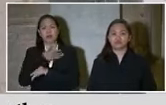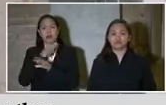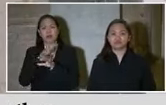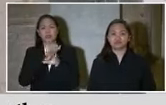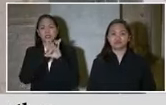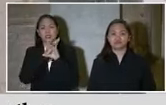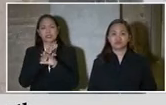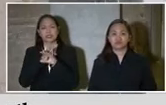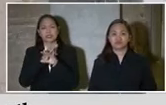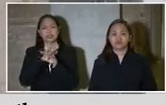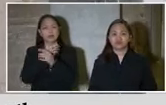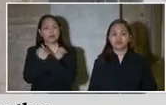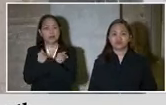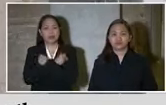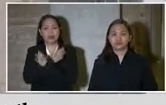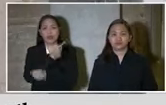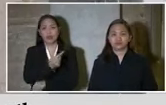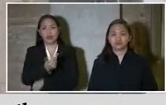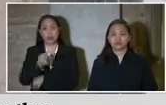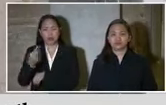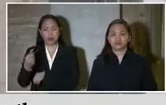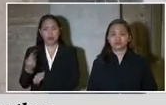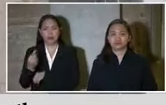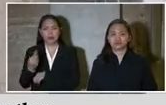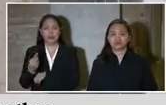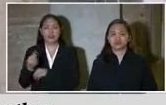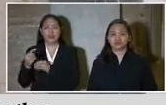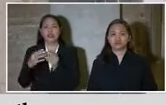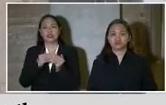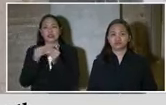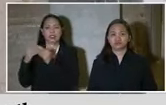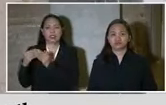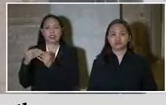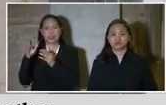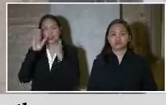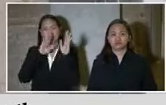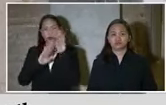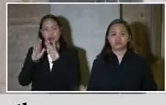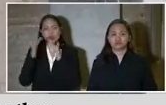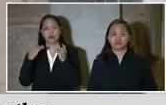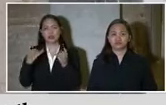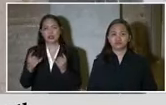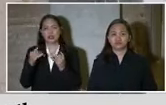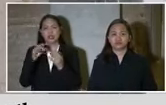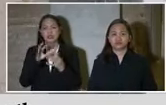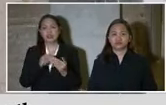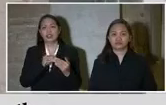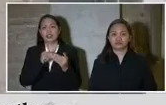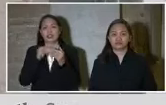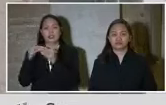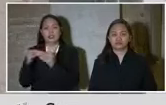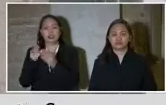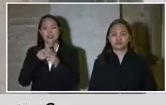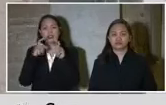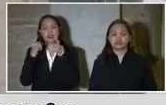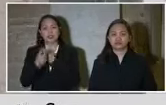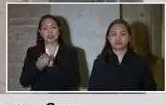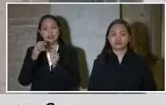compassion for each other see us through this crisis and lead us to conversion and